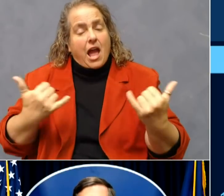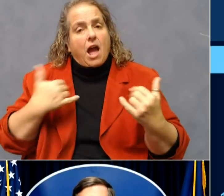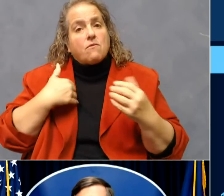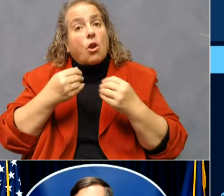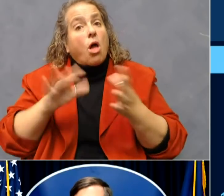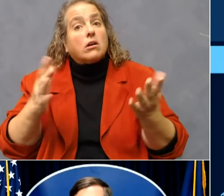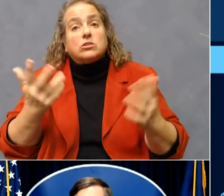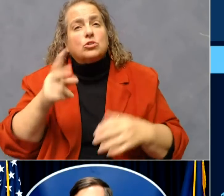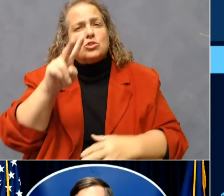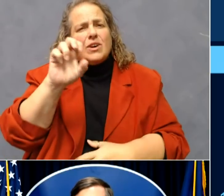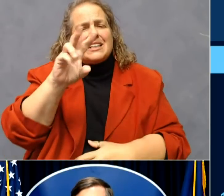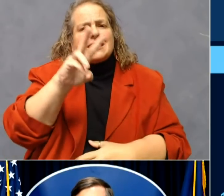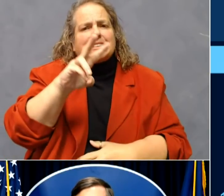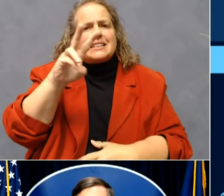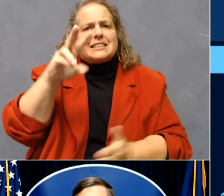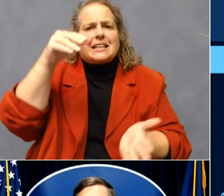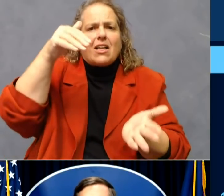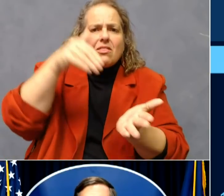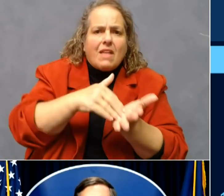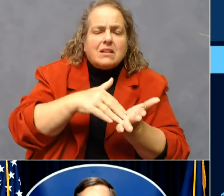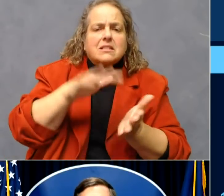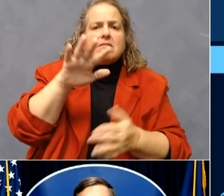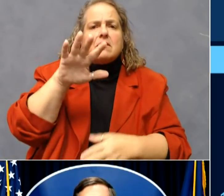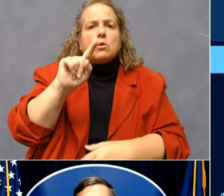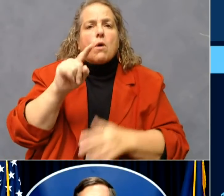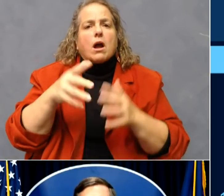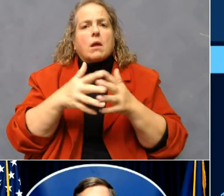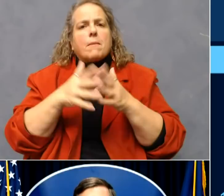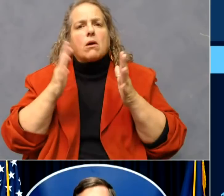266,051 Americans.